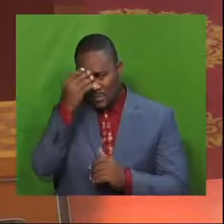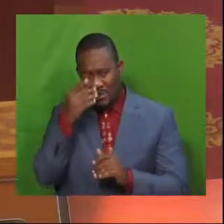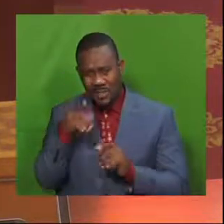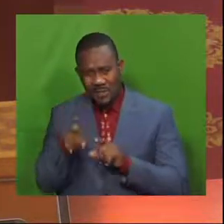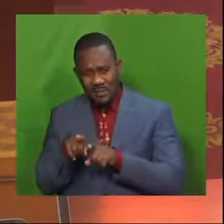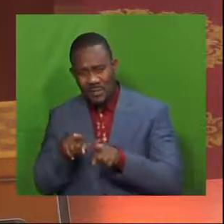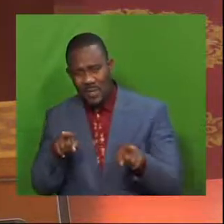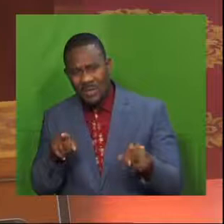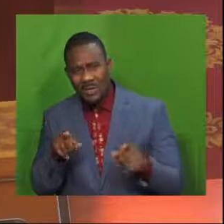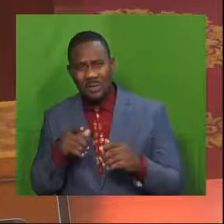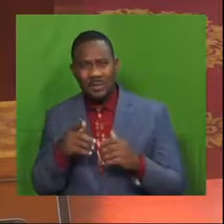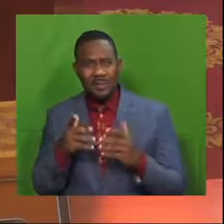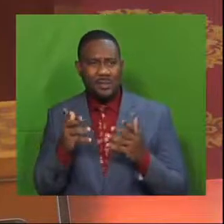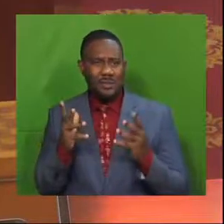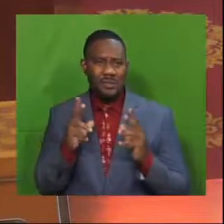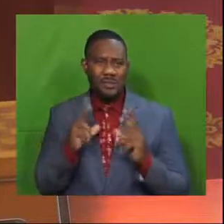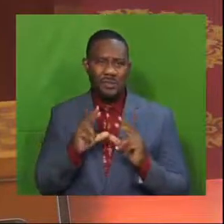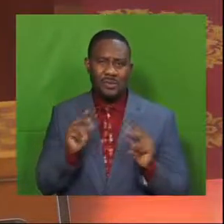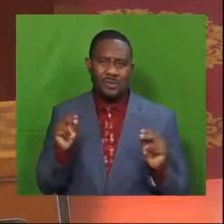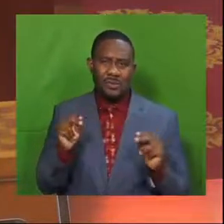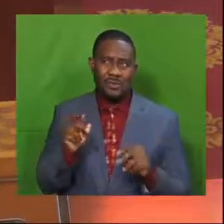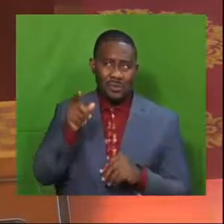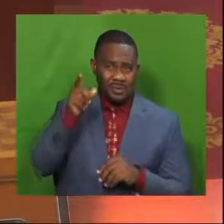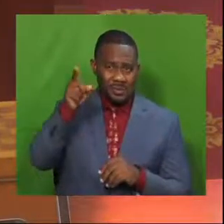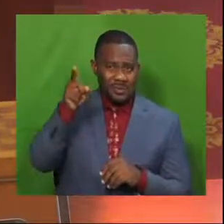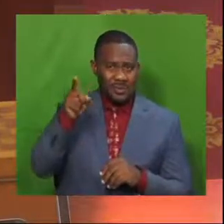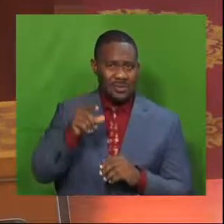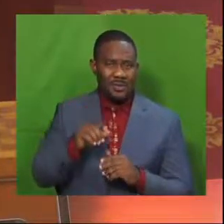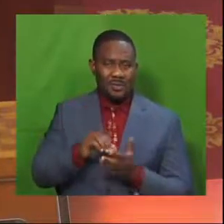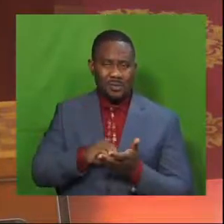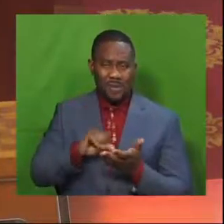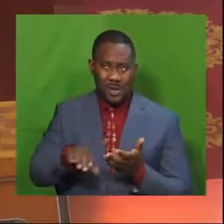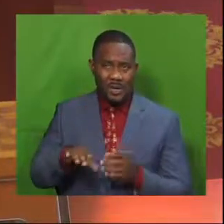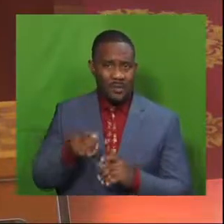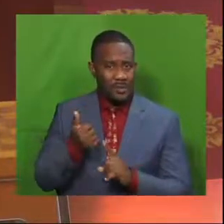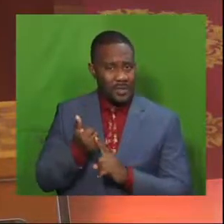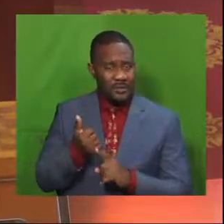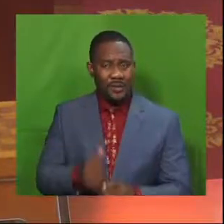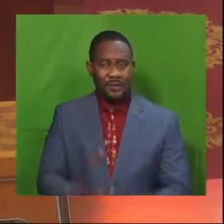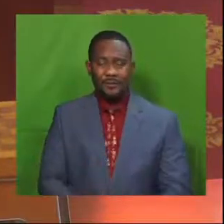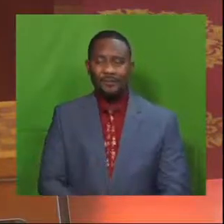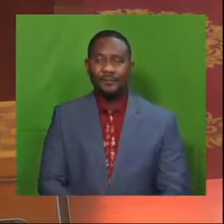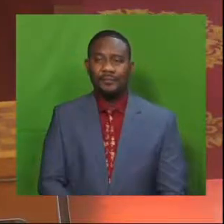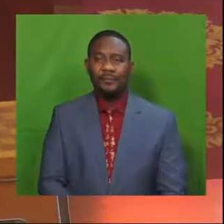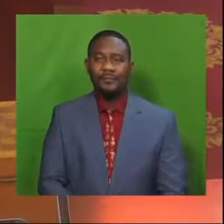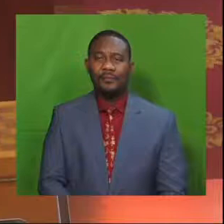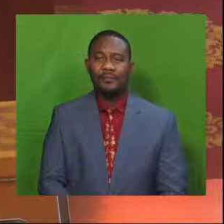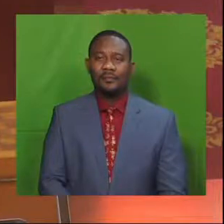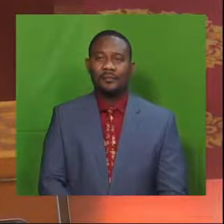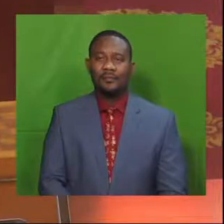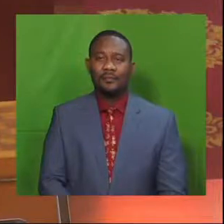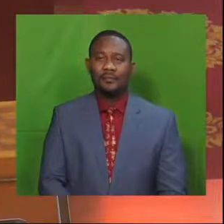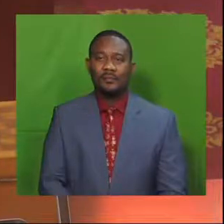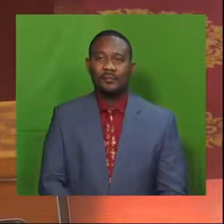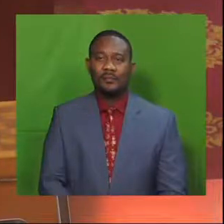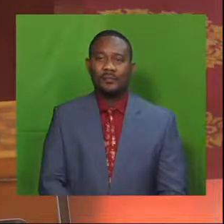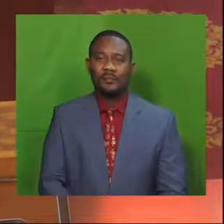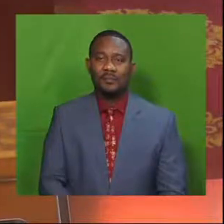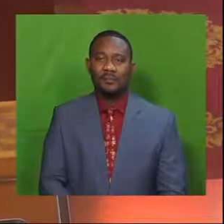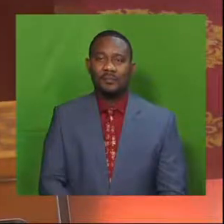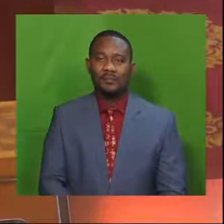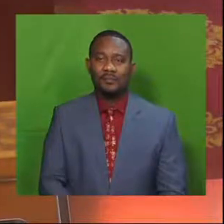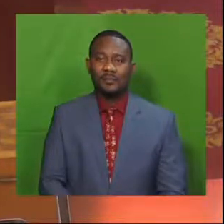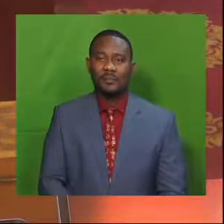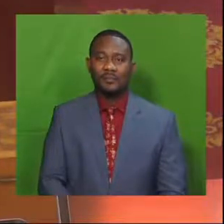it was stood down at the instance of Mr. Speaker. So it will be addressed. Mr. Speaker, member